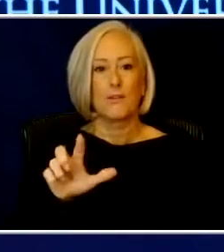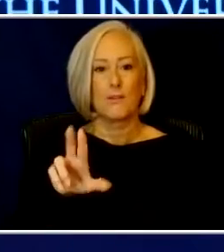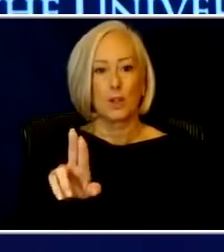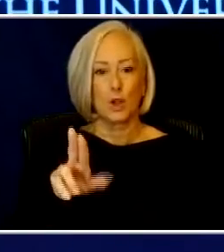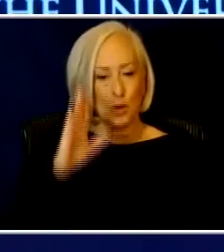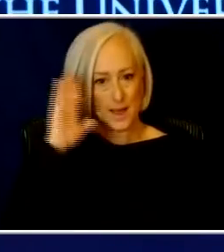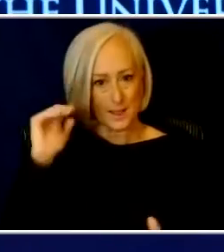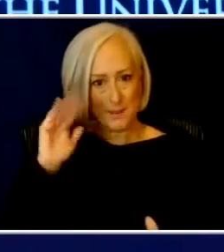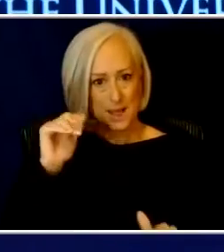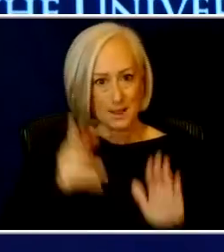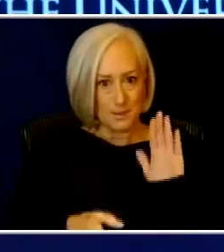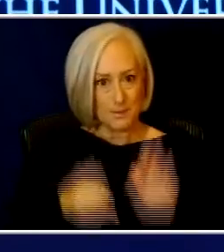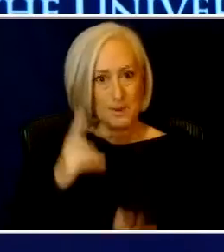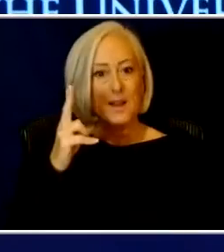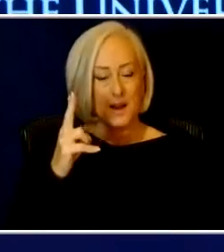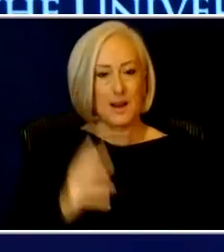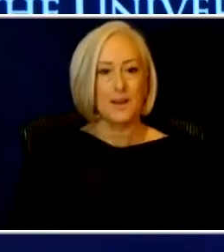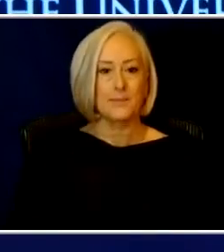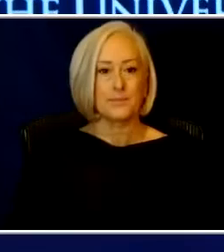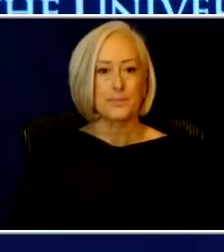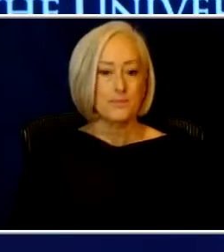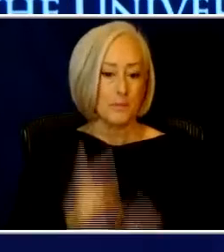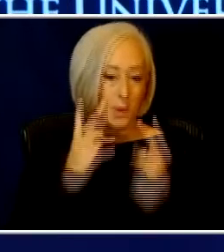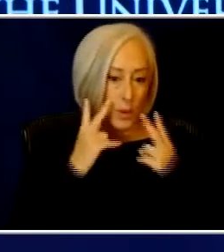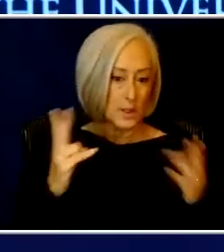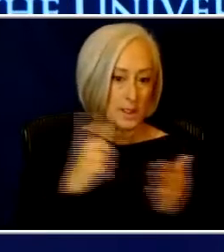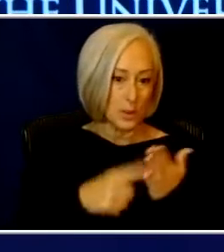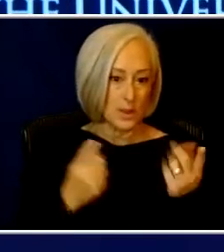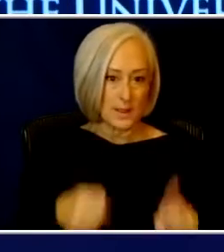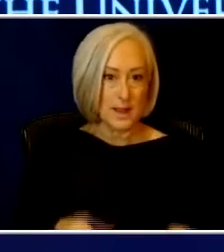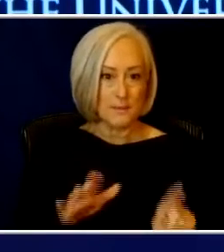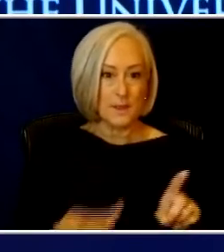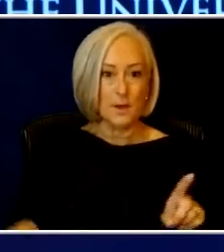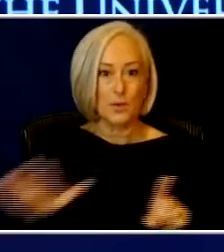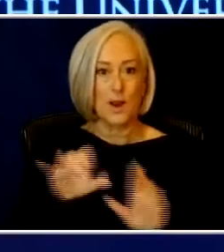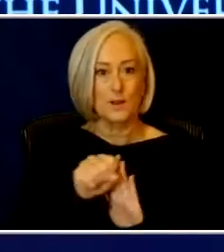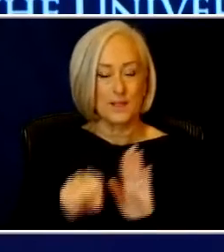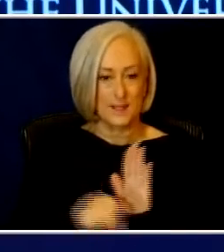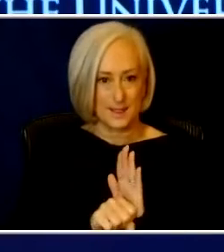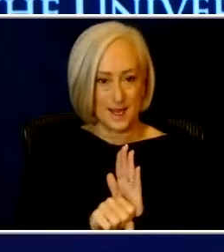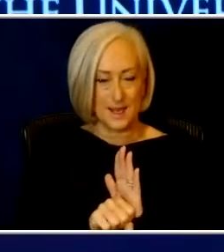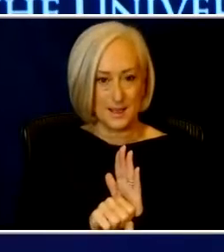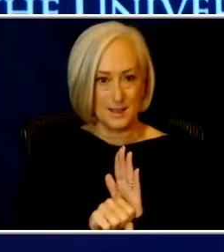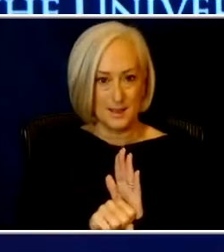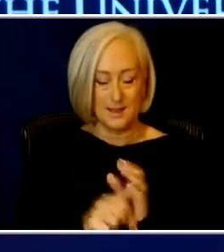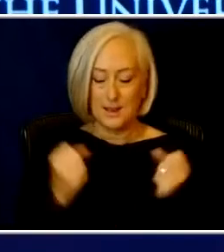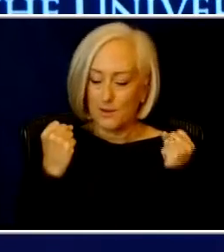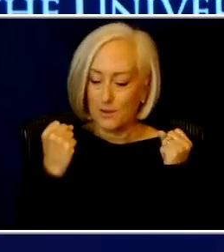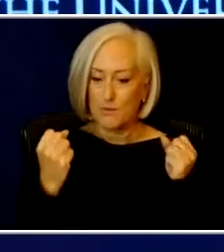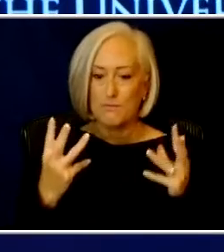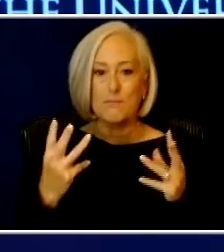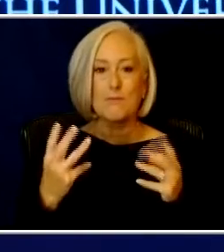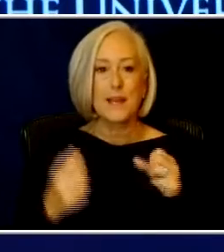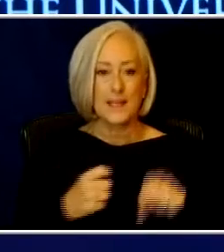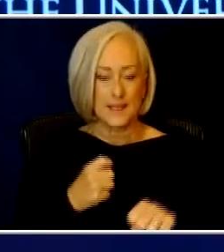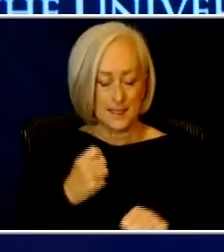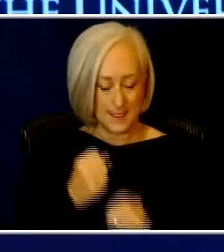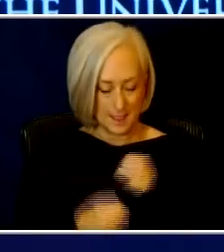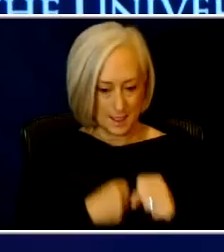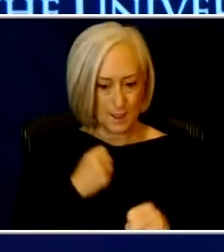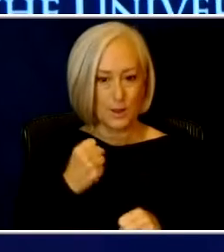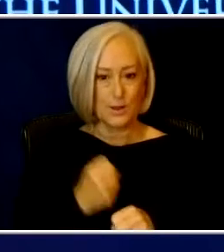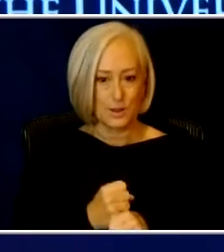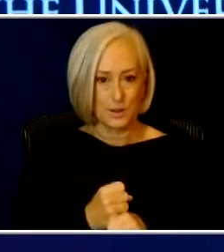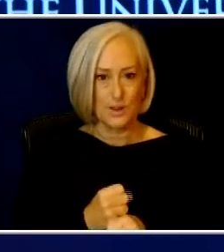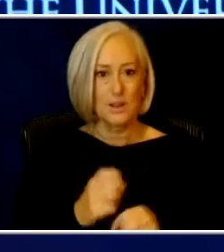in the healthcare system around the state. For a long time, it's been under great stress from the sustained period of high